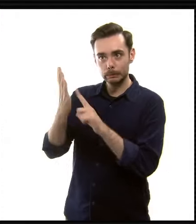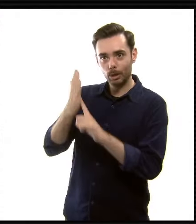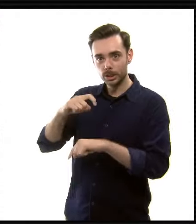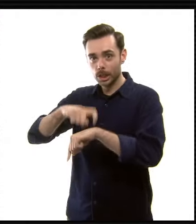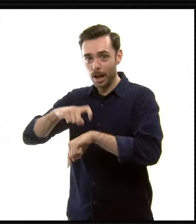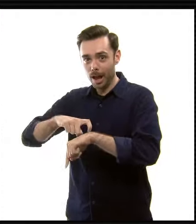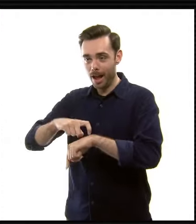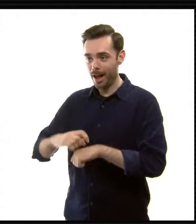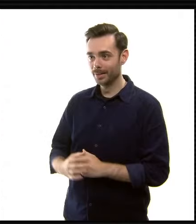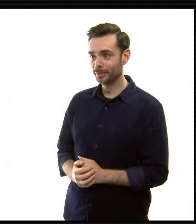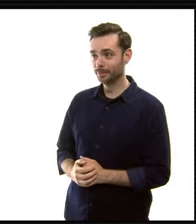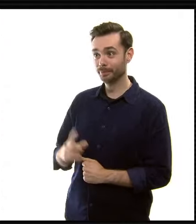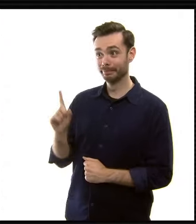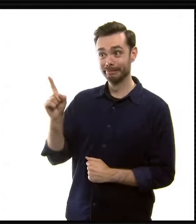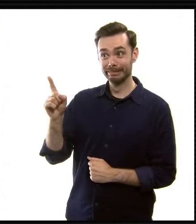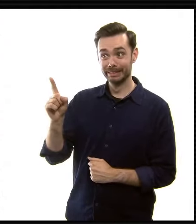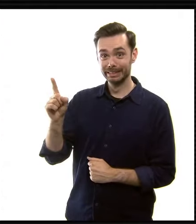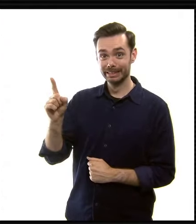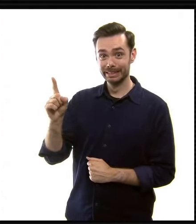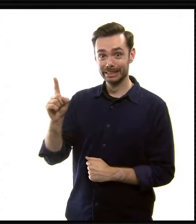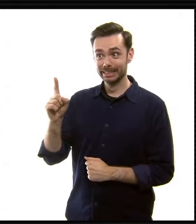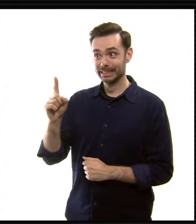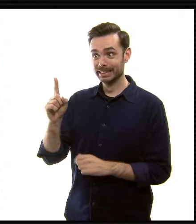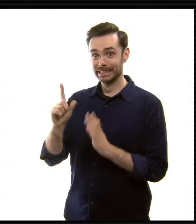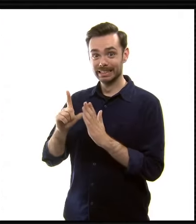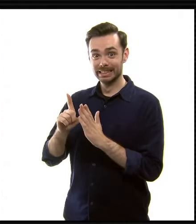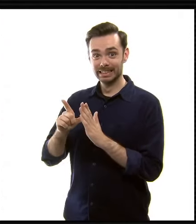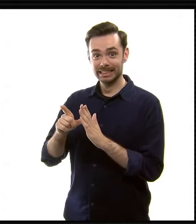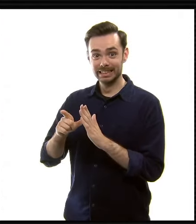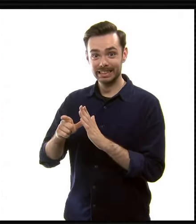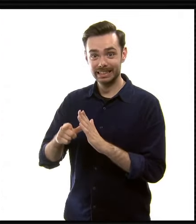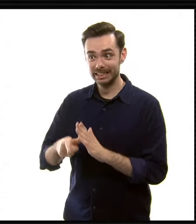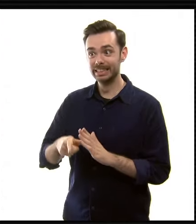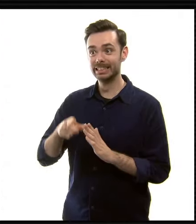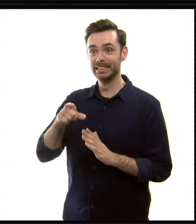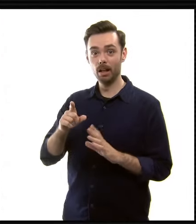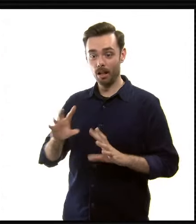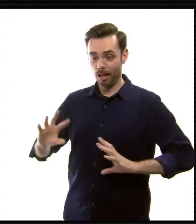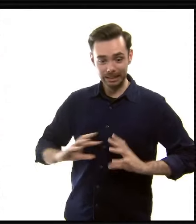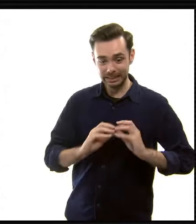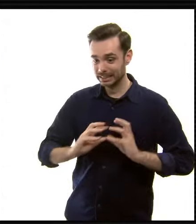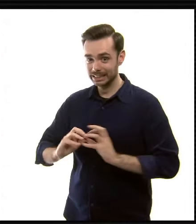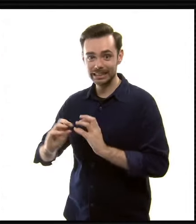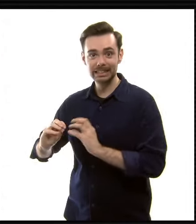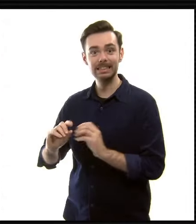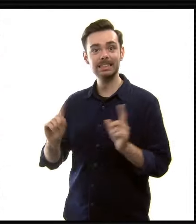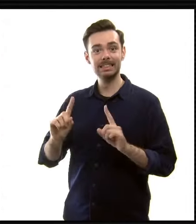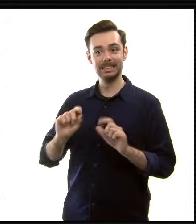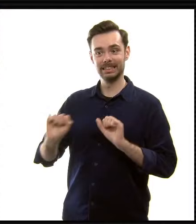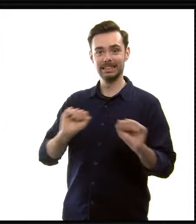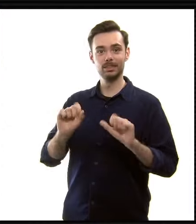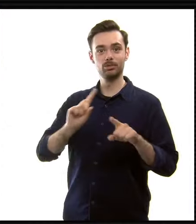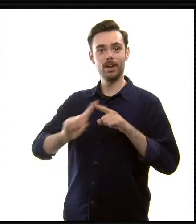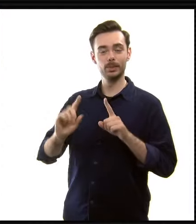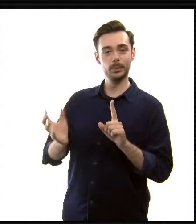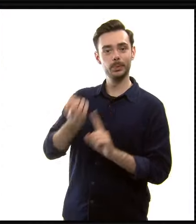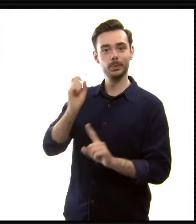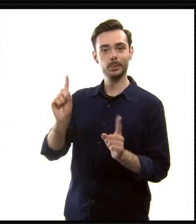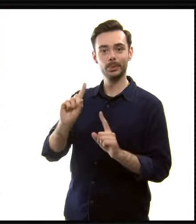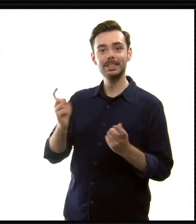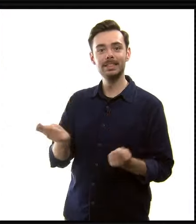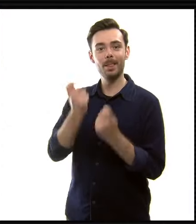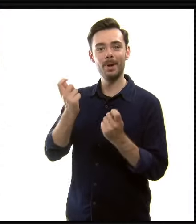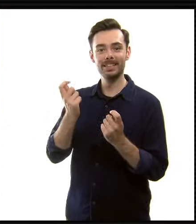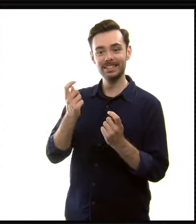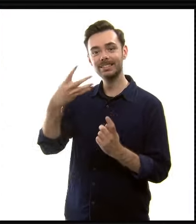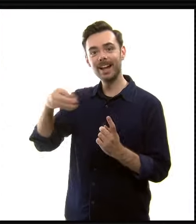that countdown clock is ticking as our teams assemble their final epic builds, celebrating 90 years of play. This is a huge ask. Let's see how they're